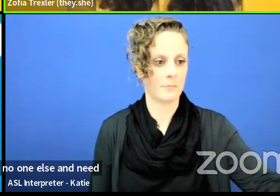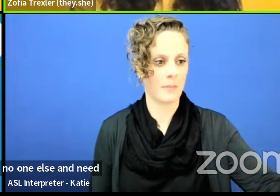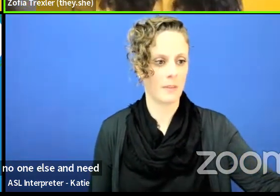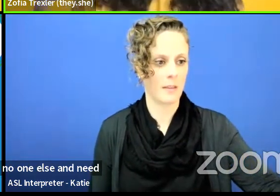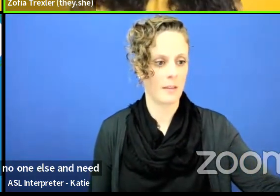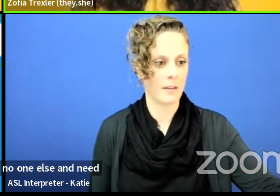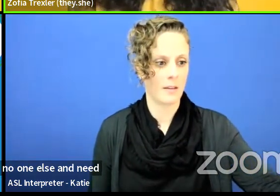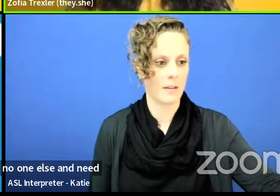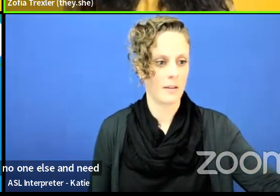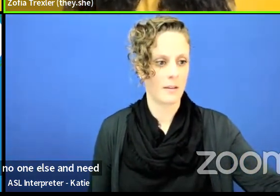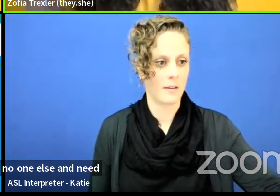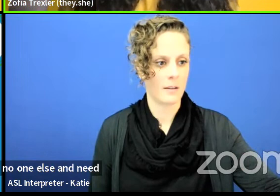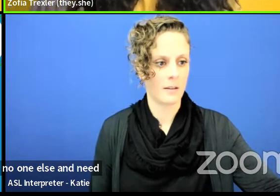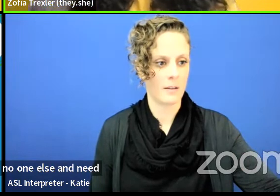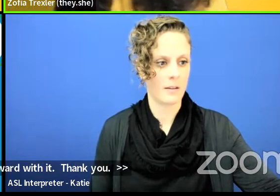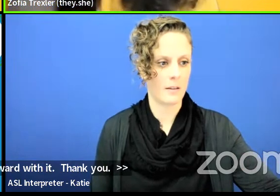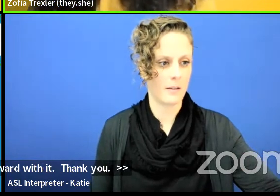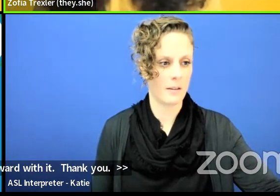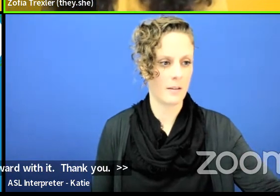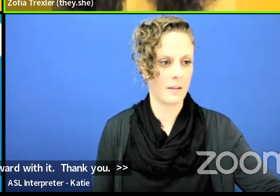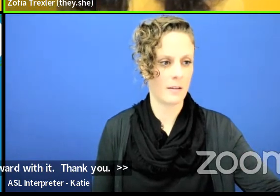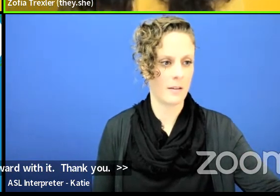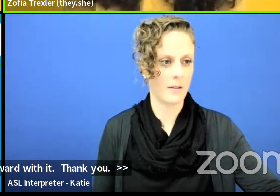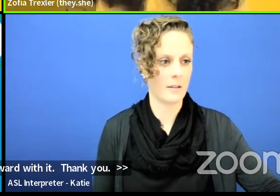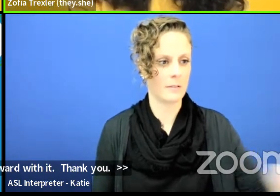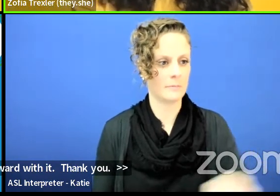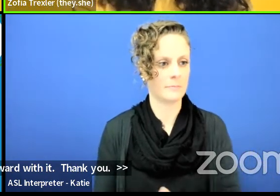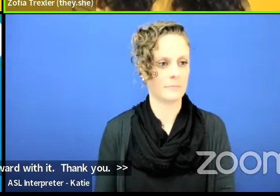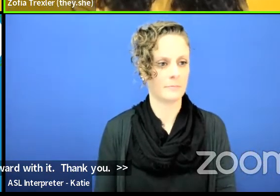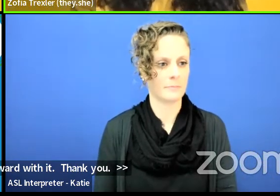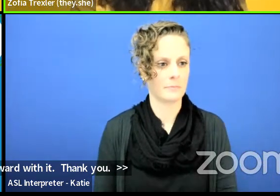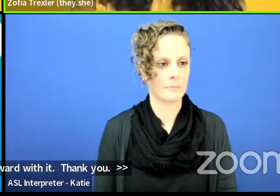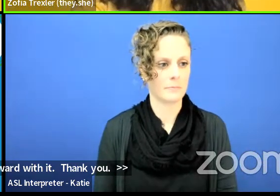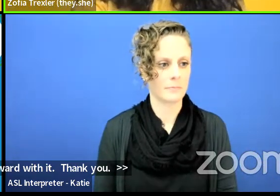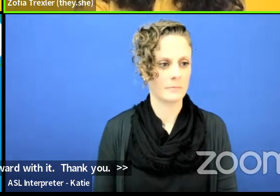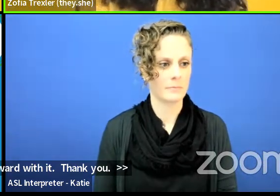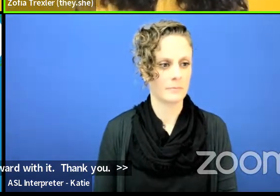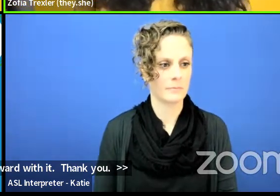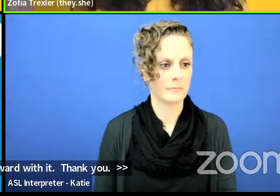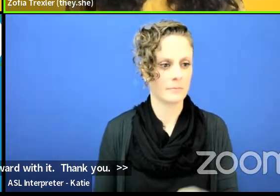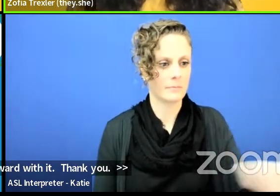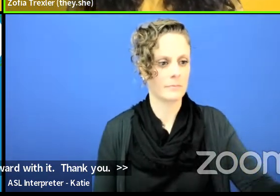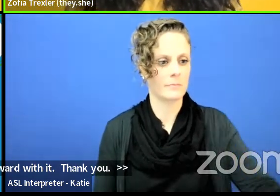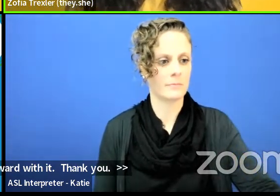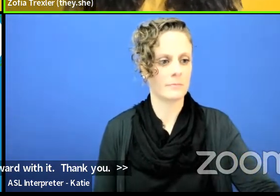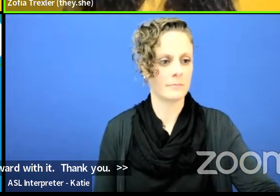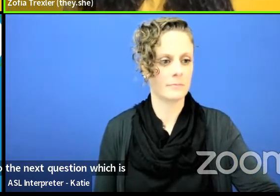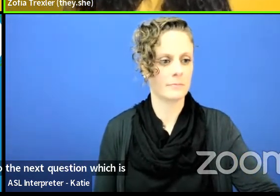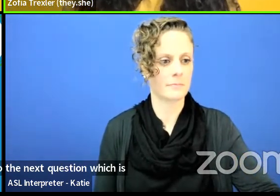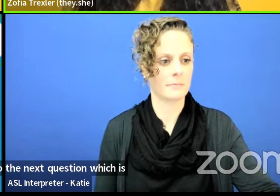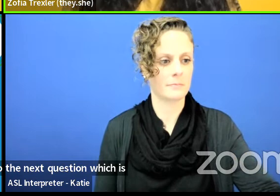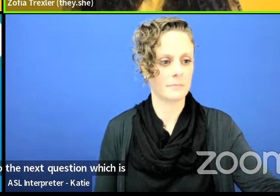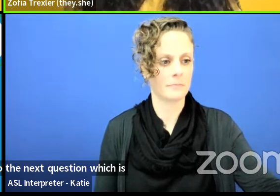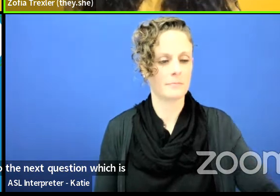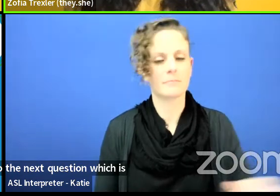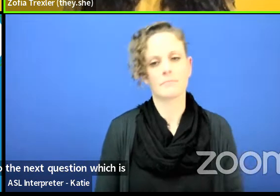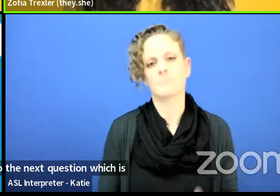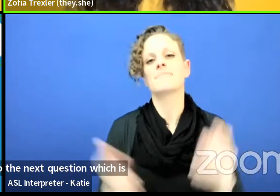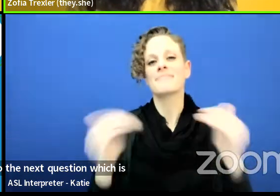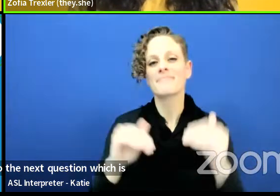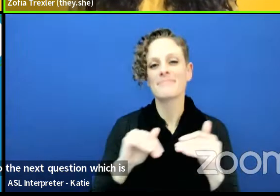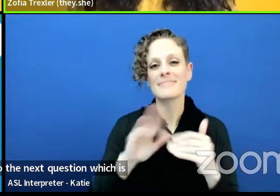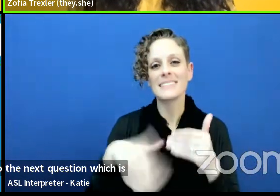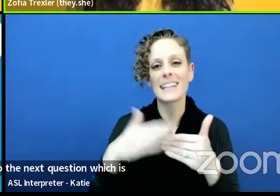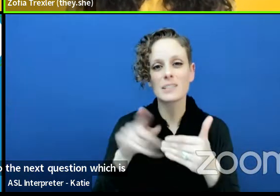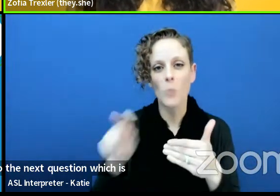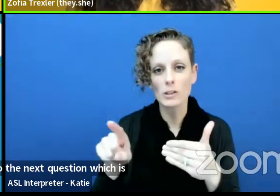Yeah, and that beautifully leads us into our next question, which is that multiple members within the disability organizing realm